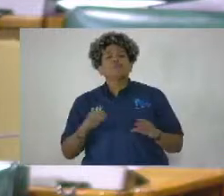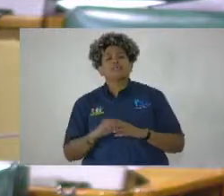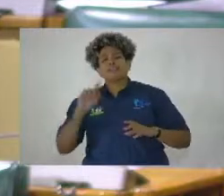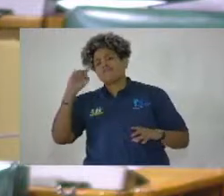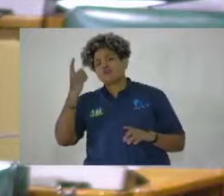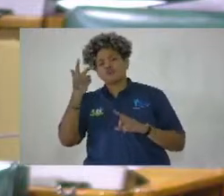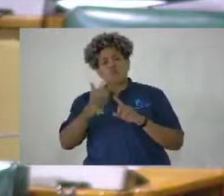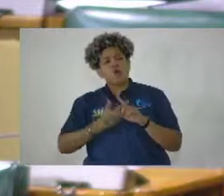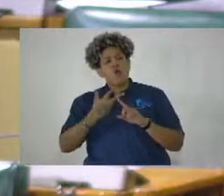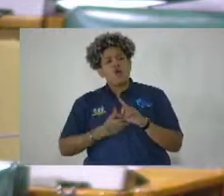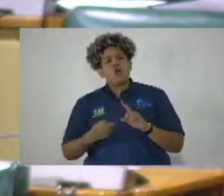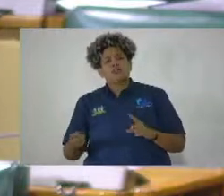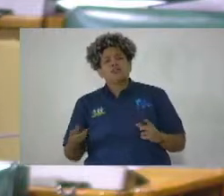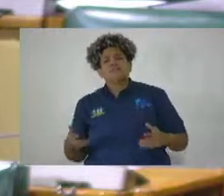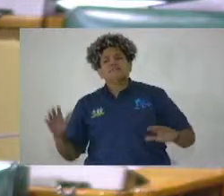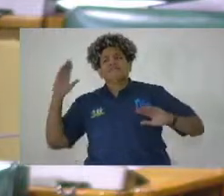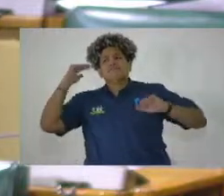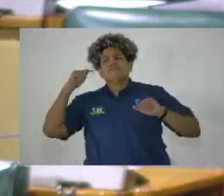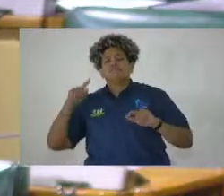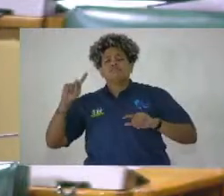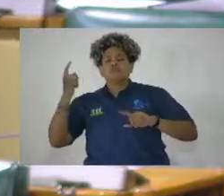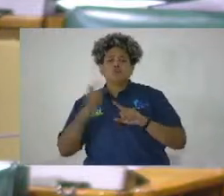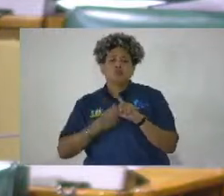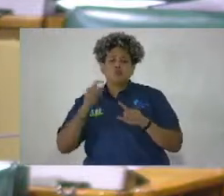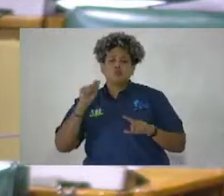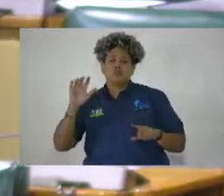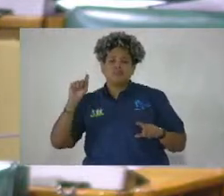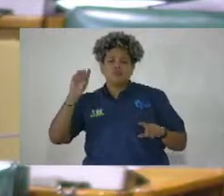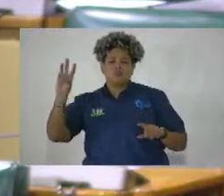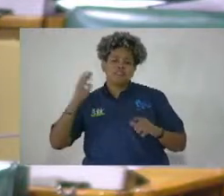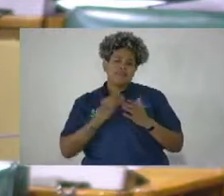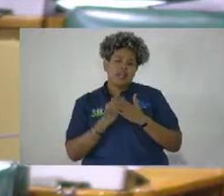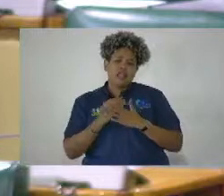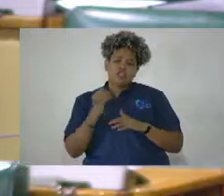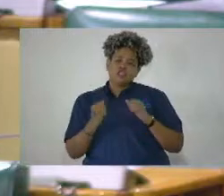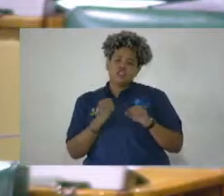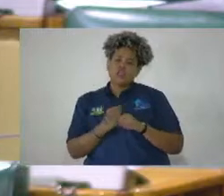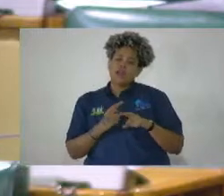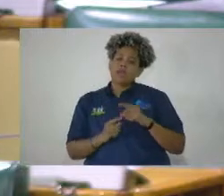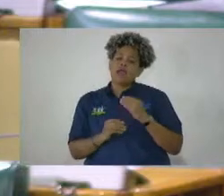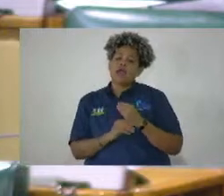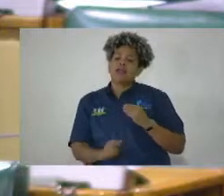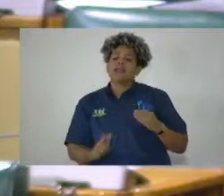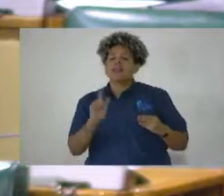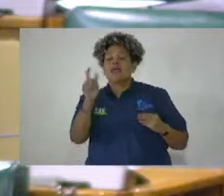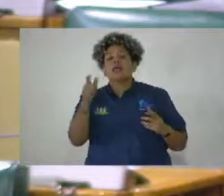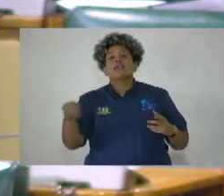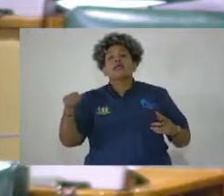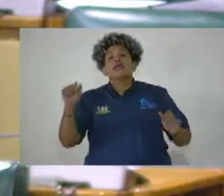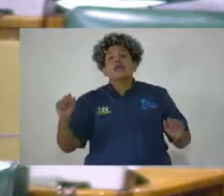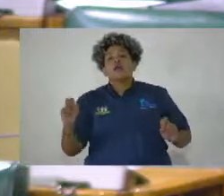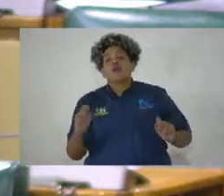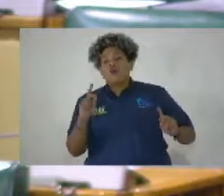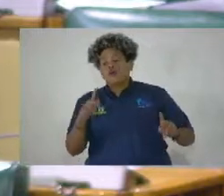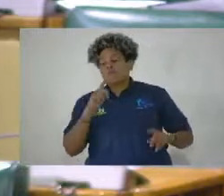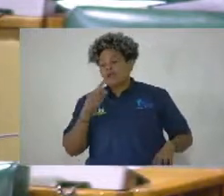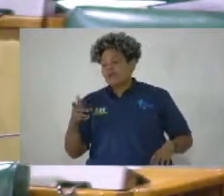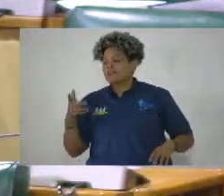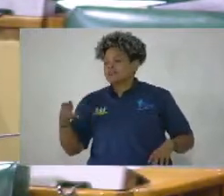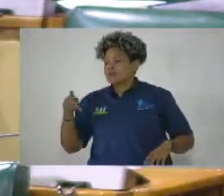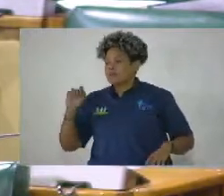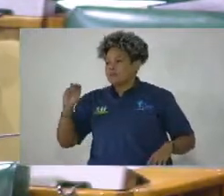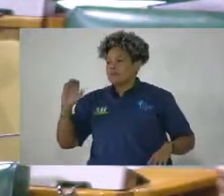first quarter of the 25-26 fiscal year, and then they can go back to PIMC and